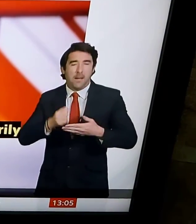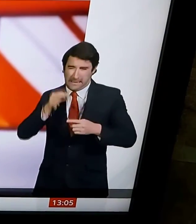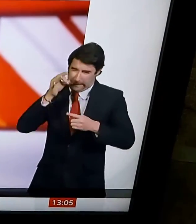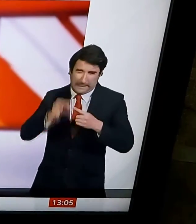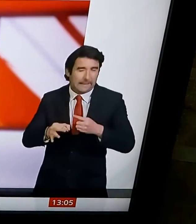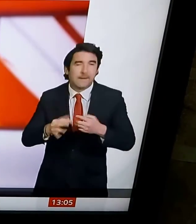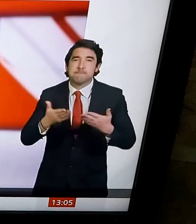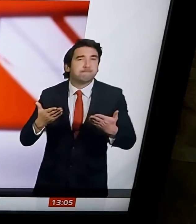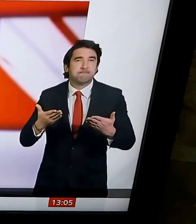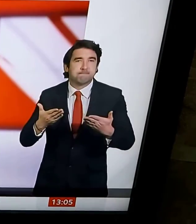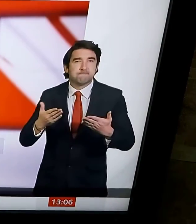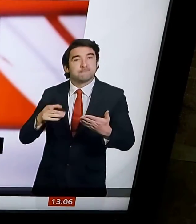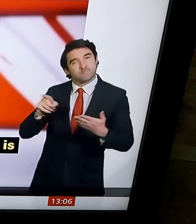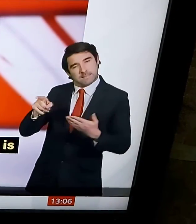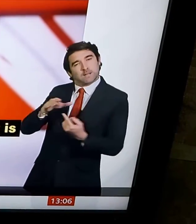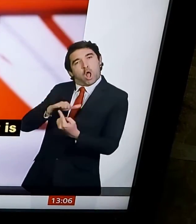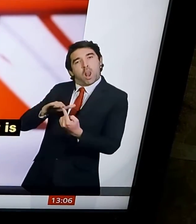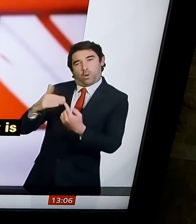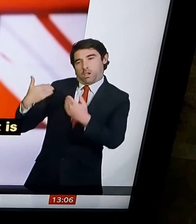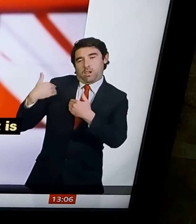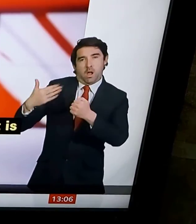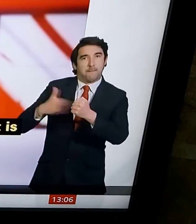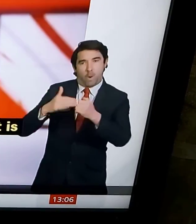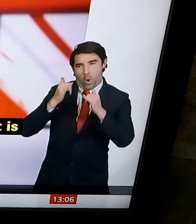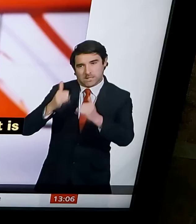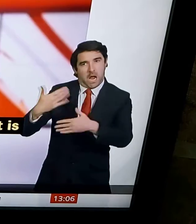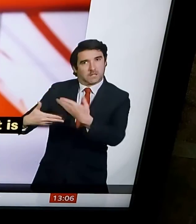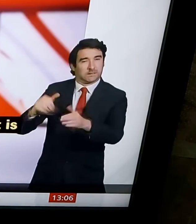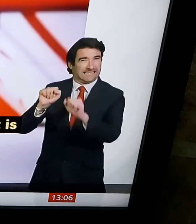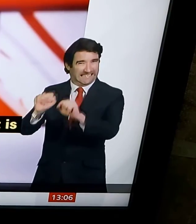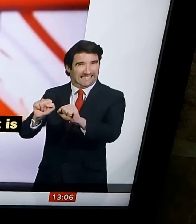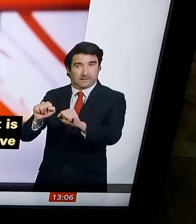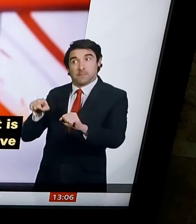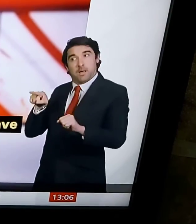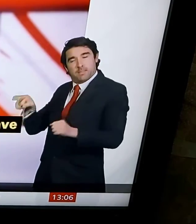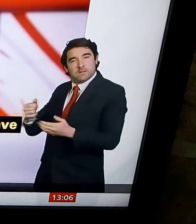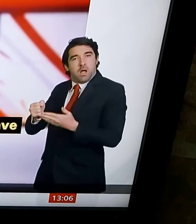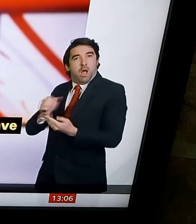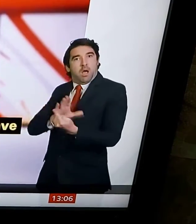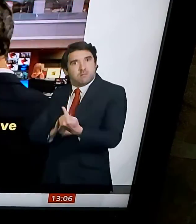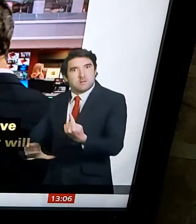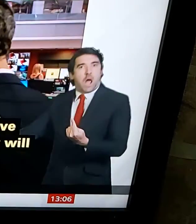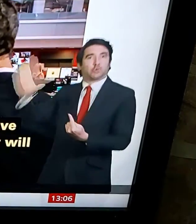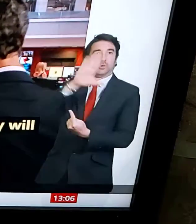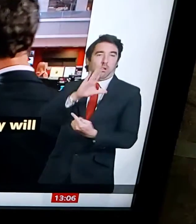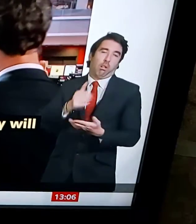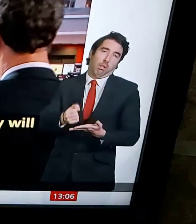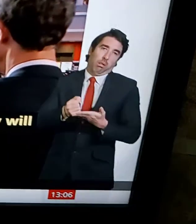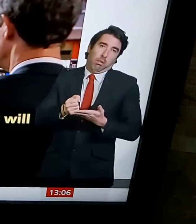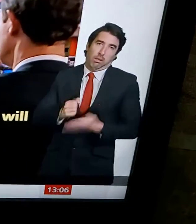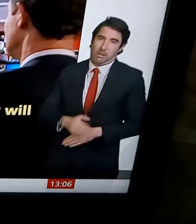got mass testing going on, and they'll have to hope that delivers the results and information they need. Hugh, thank you very much.